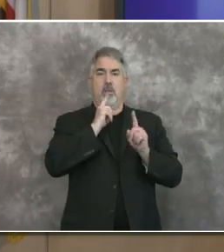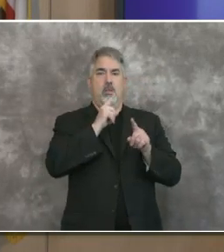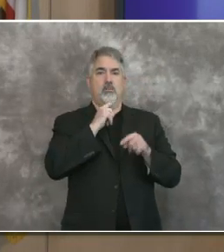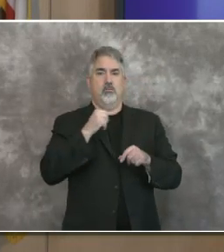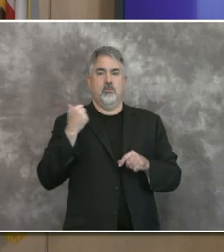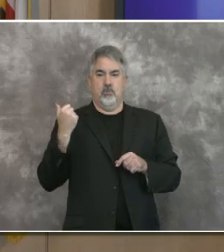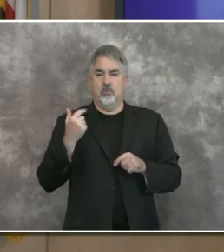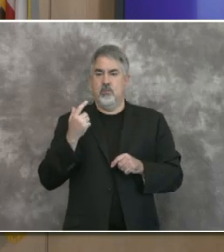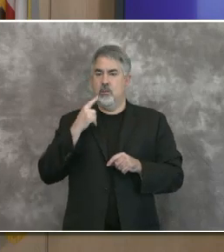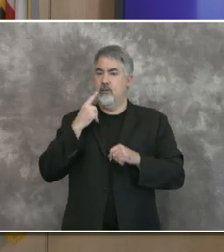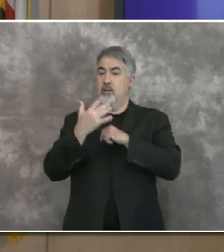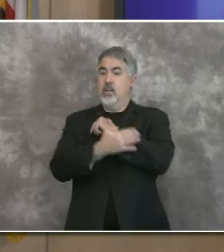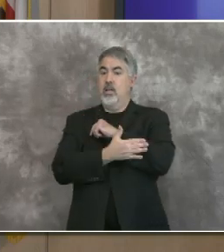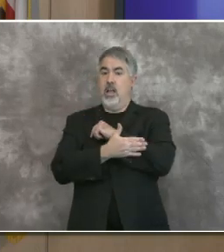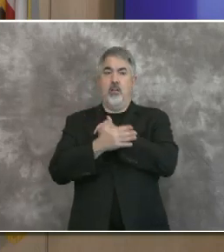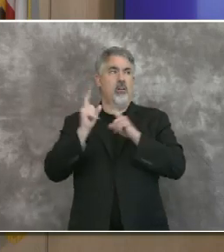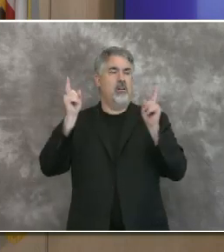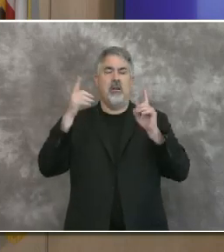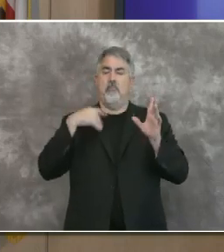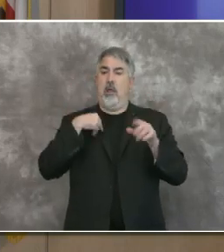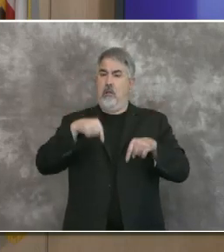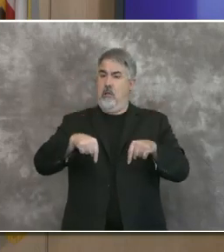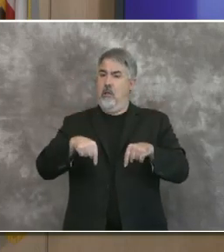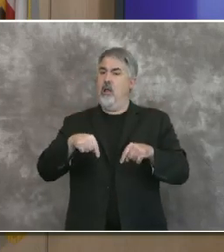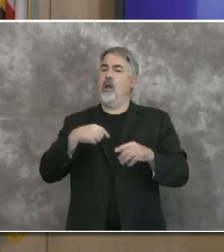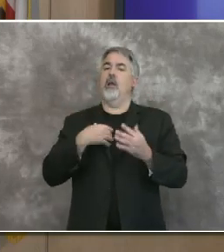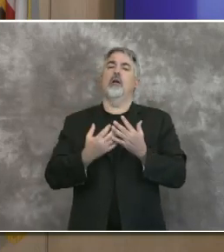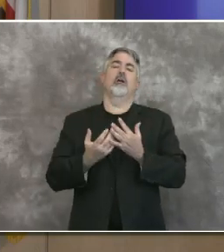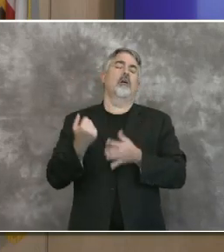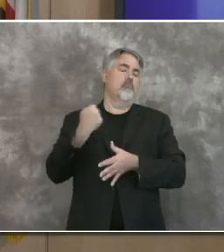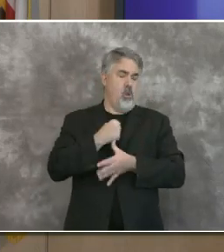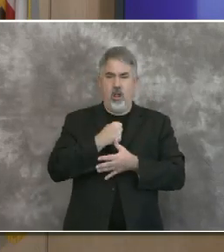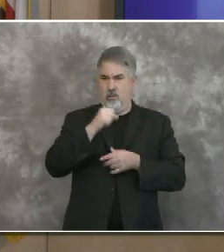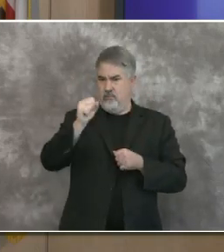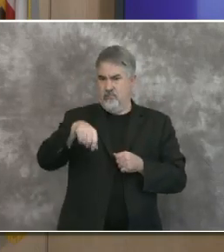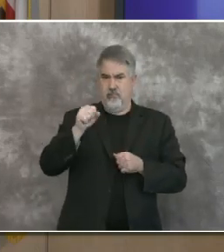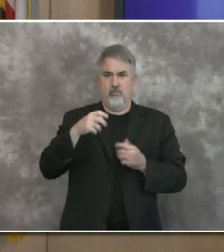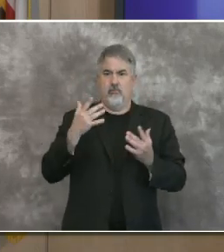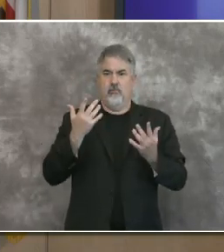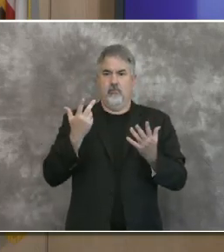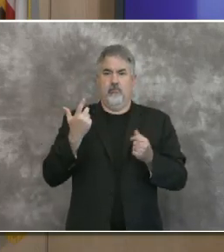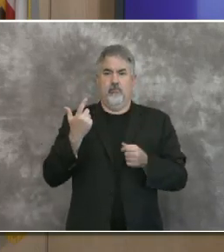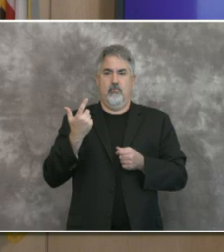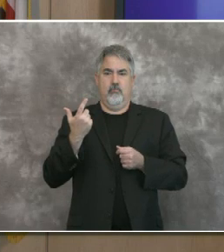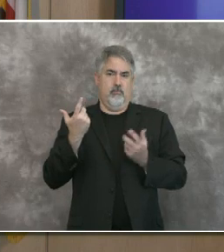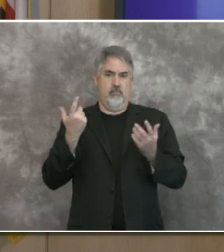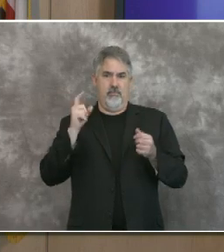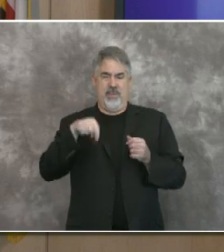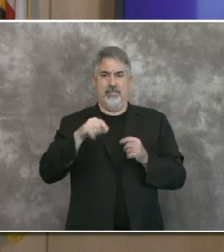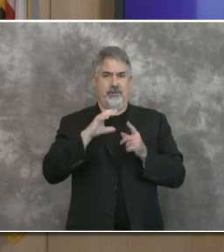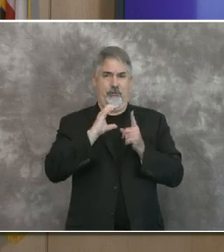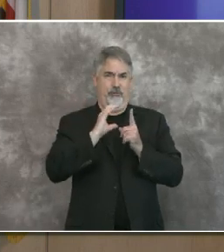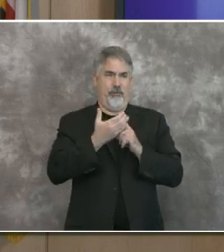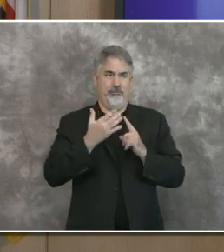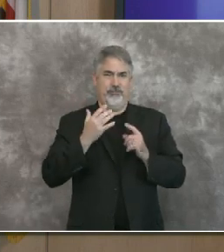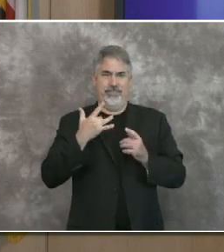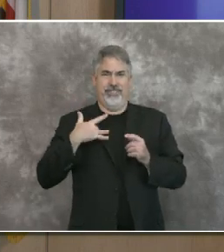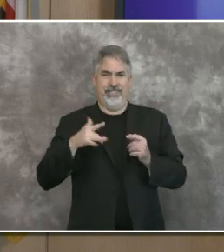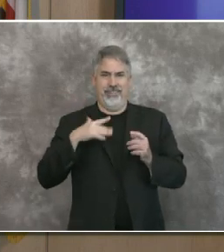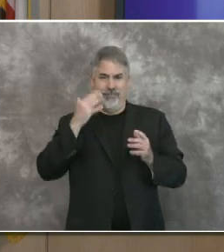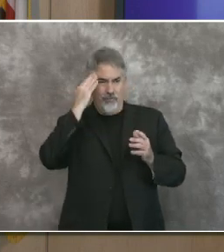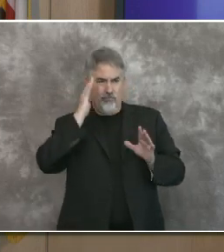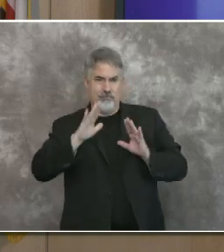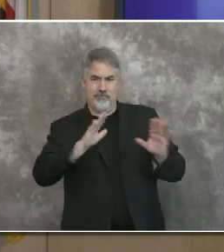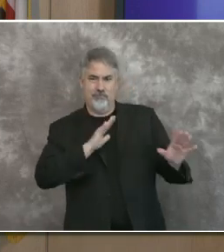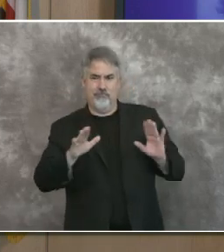But I can tell you it is a high priority that our contact tracers have to be culturally competent. They have to speak the